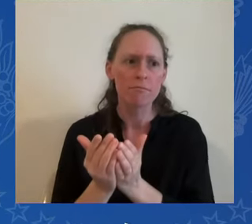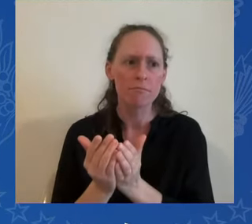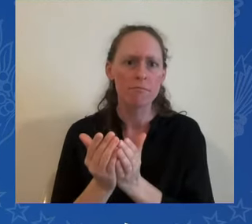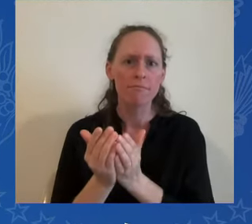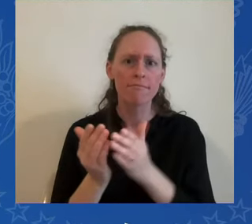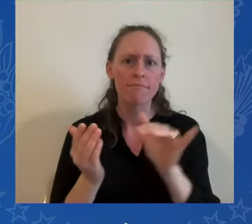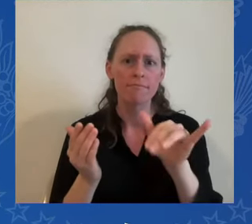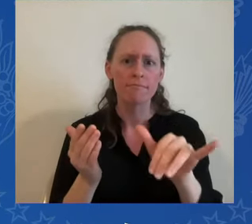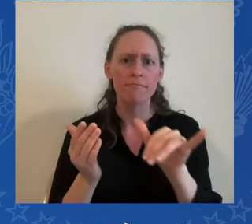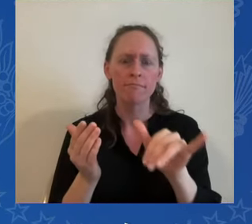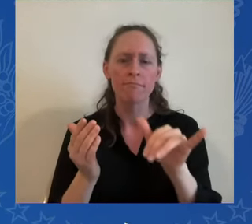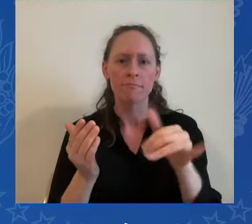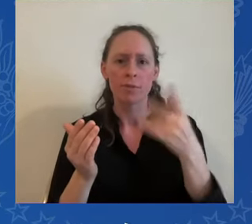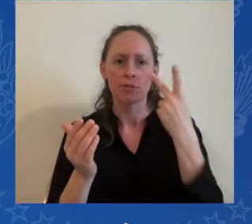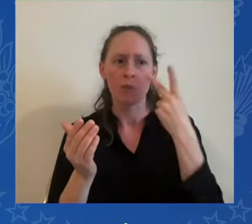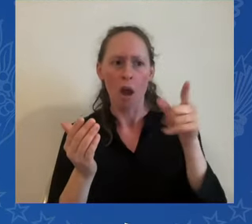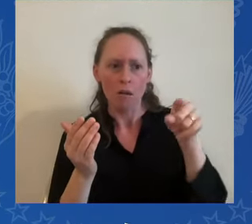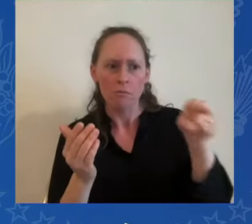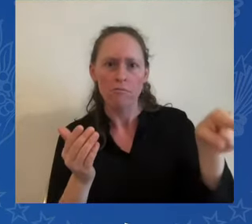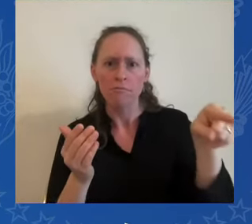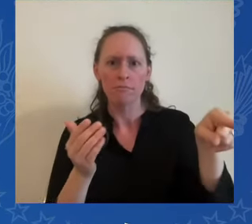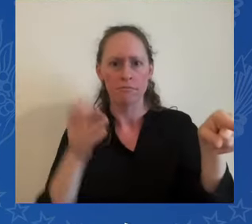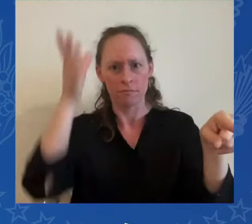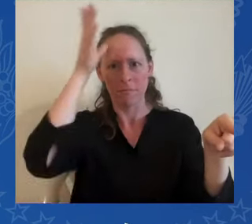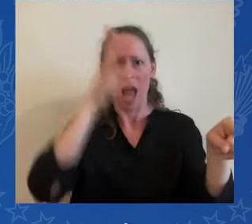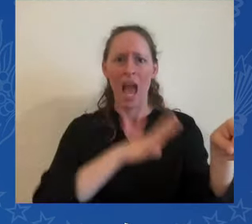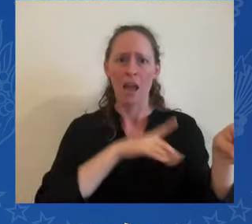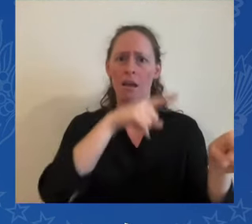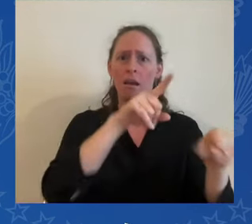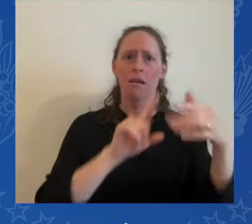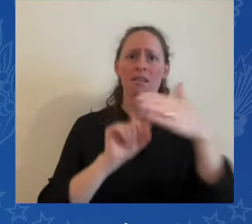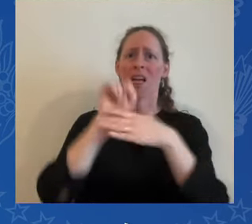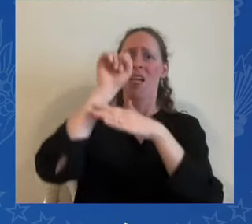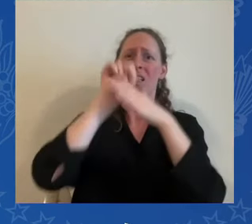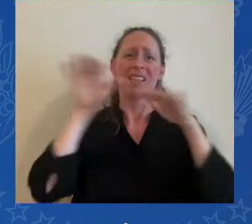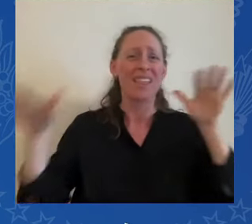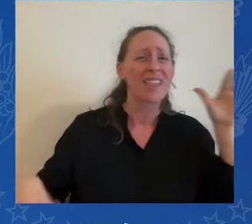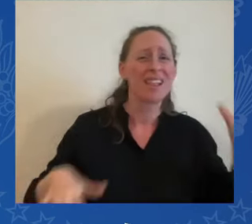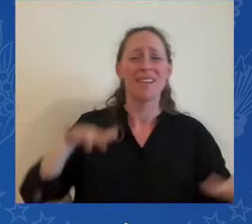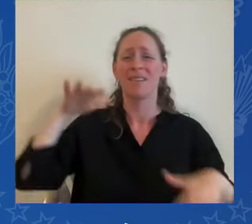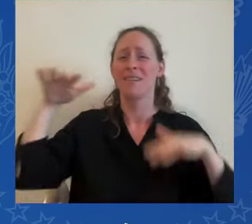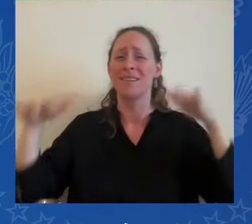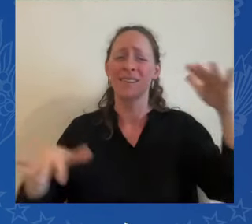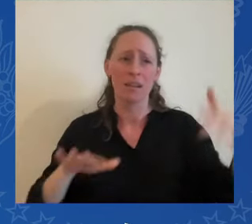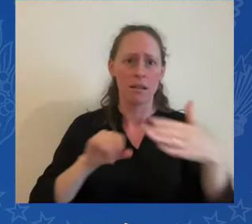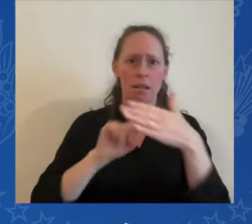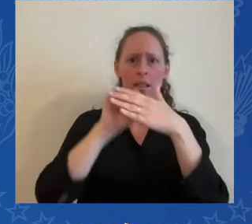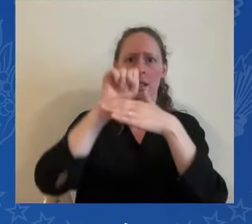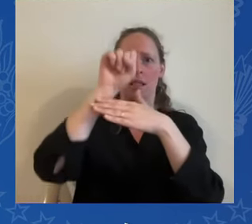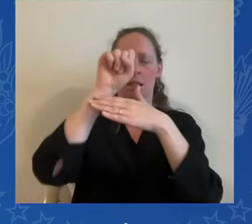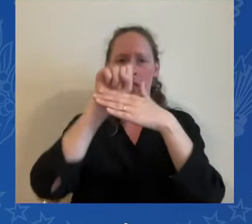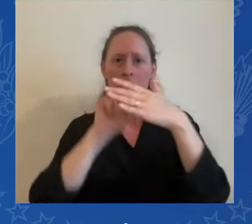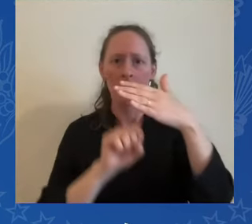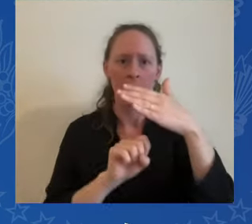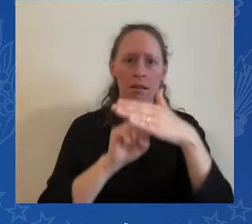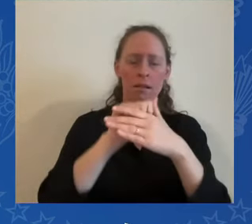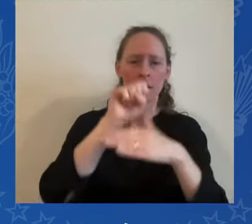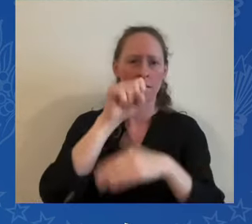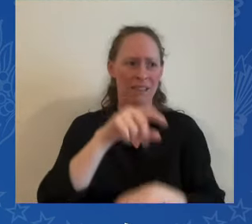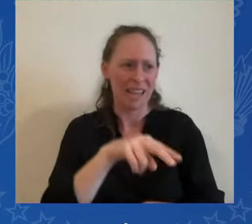the river pulled him away past jagged concrete toward the harbor. In desperation, the man pulled himself into a storm